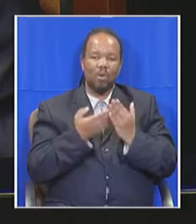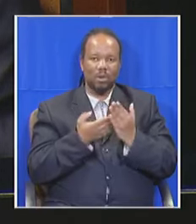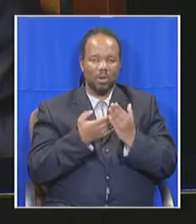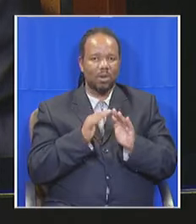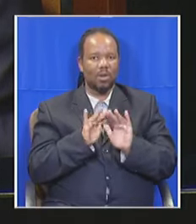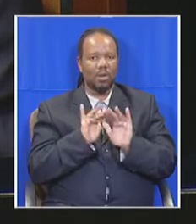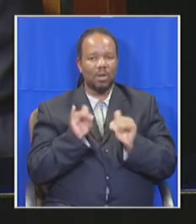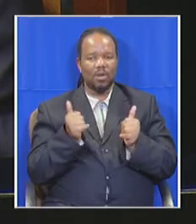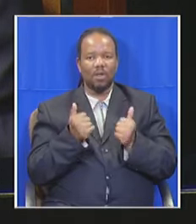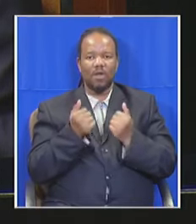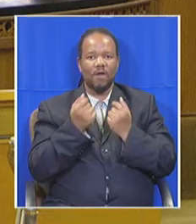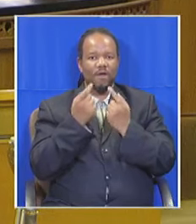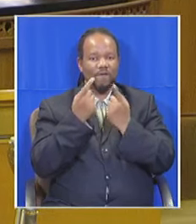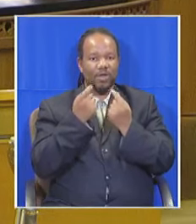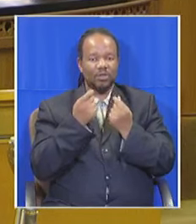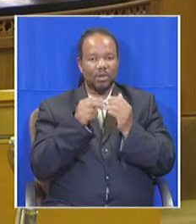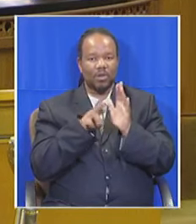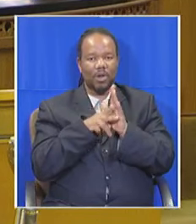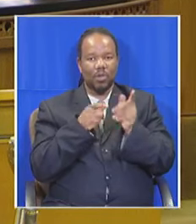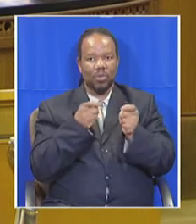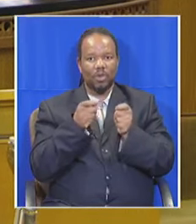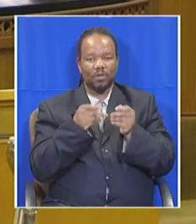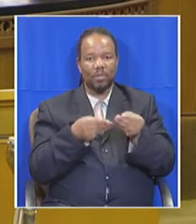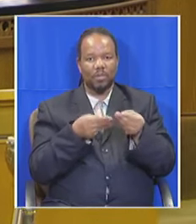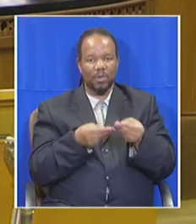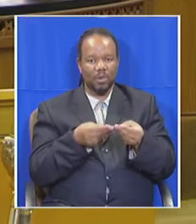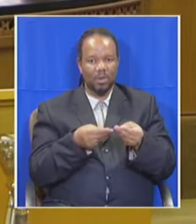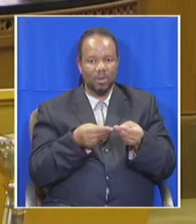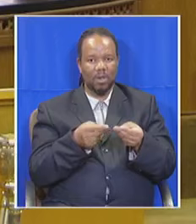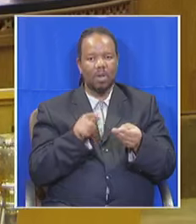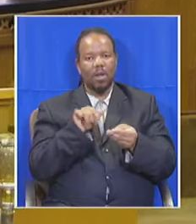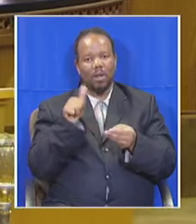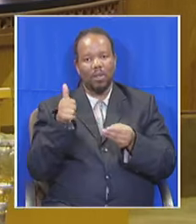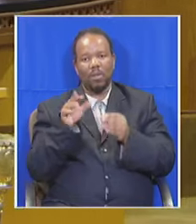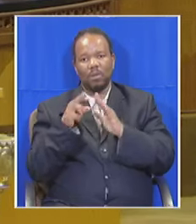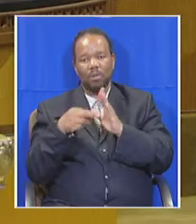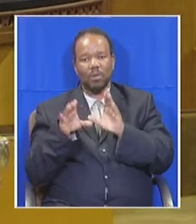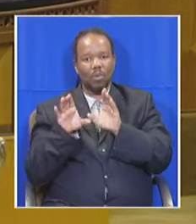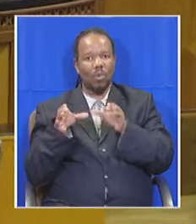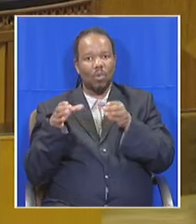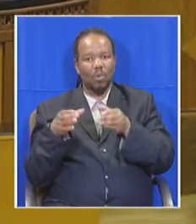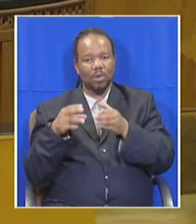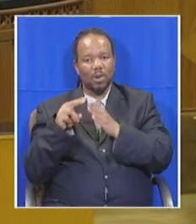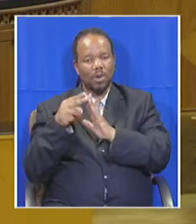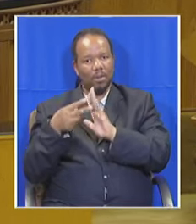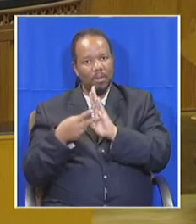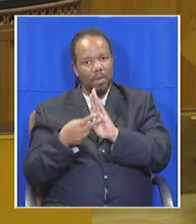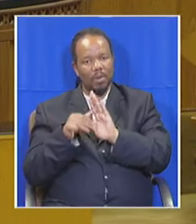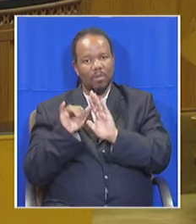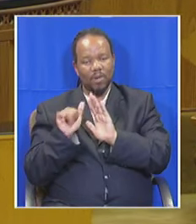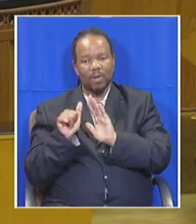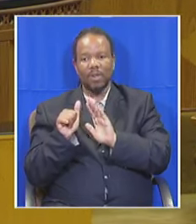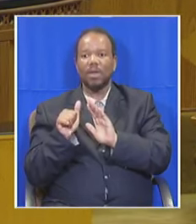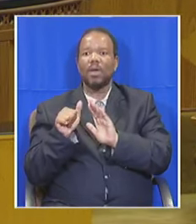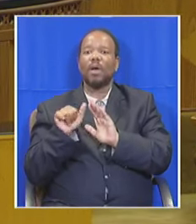Consideration of Financial Sector Regulation Bill and report of Standing Committee on Finance on amendments proposed by National Council of Provinces.